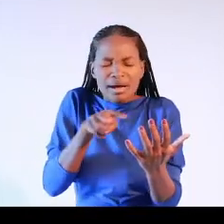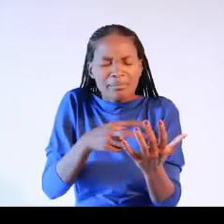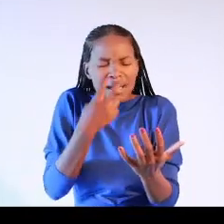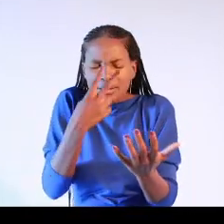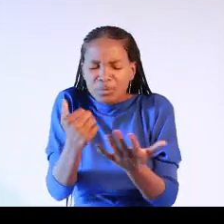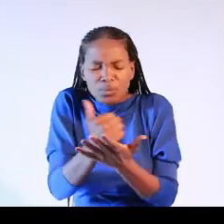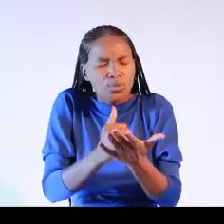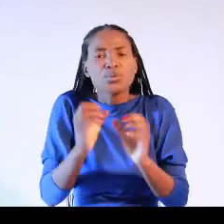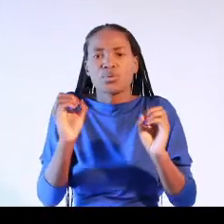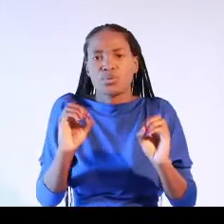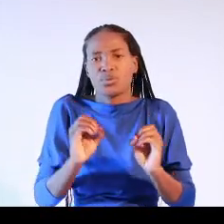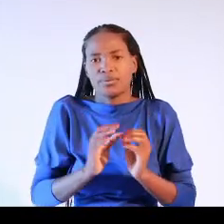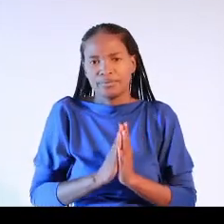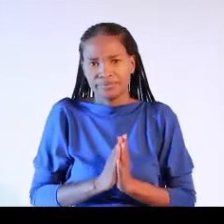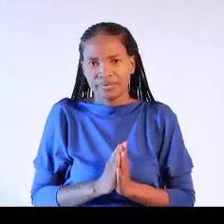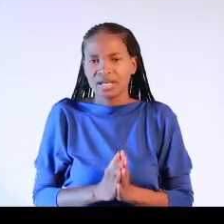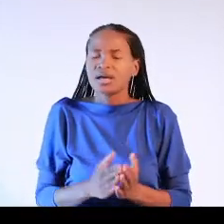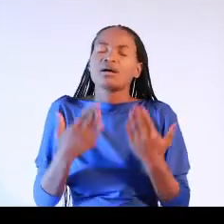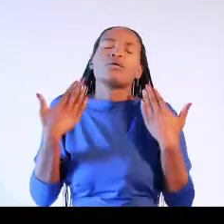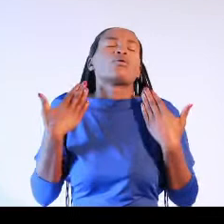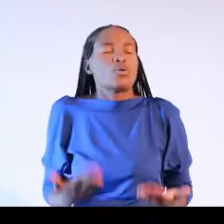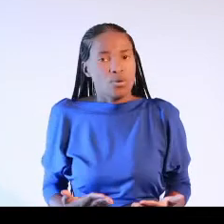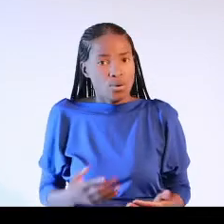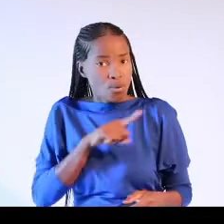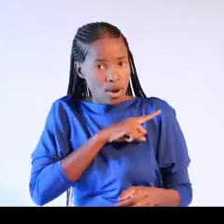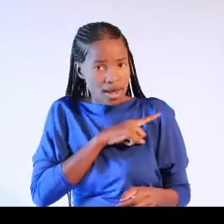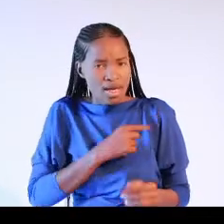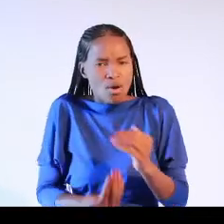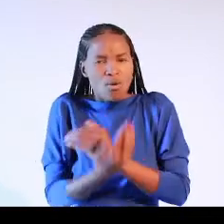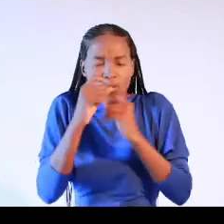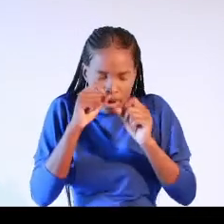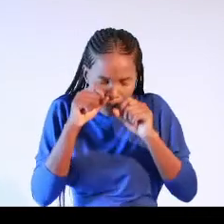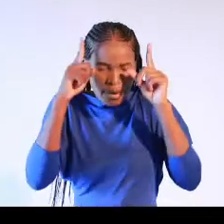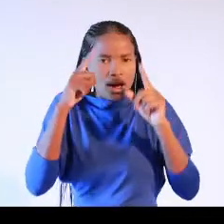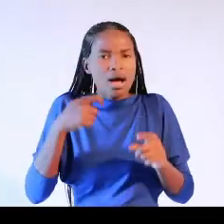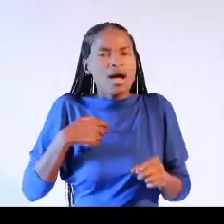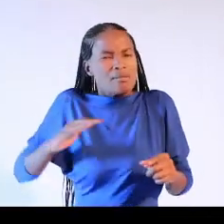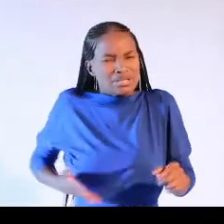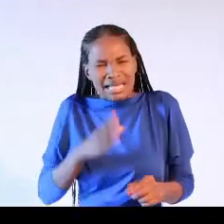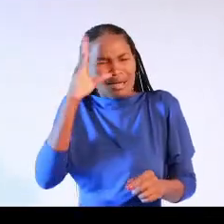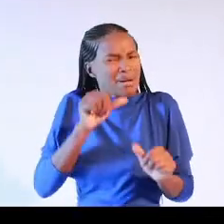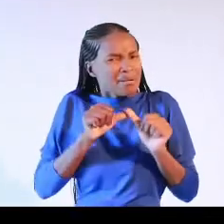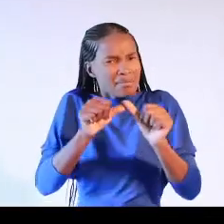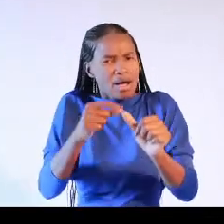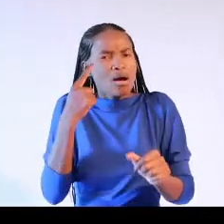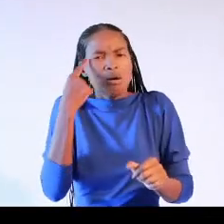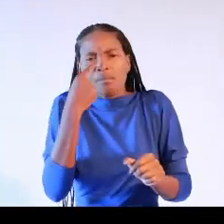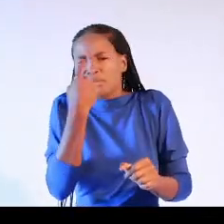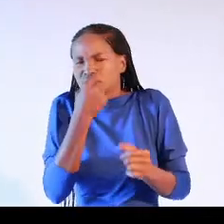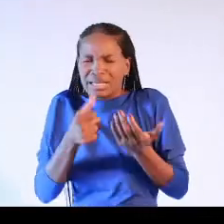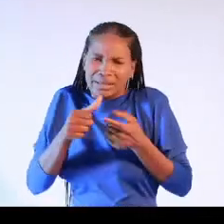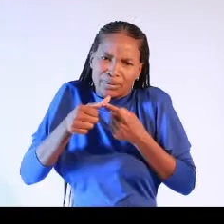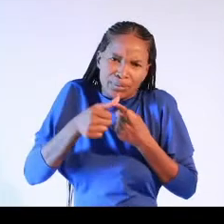in my textbook. That's very tiring and every morning I am sleepy and my eyes hurts.